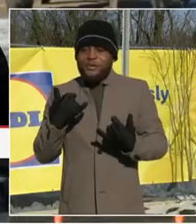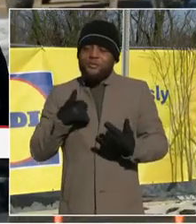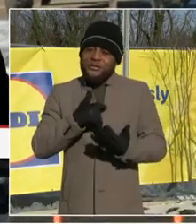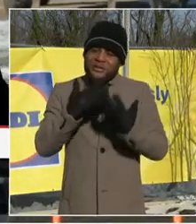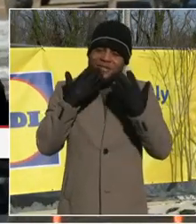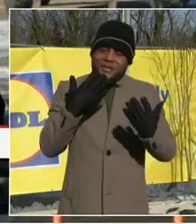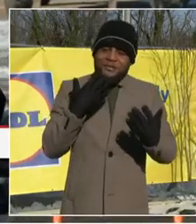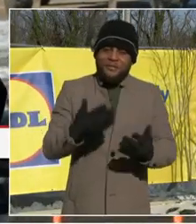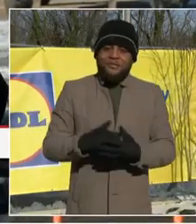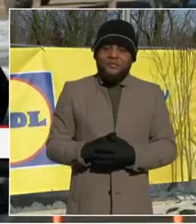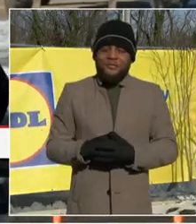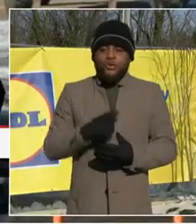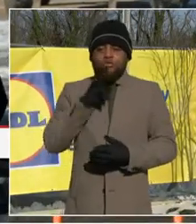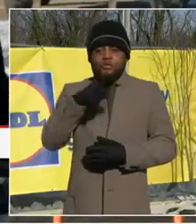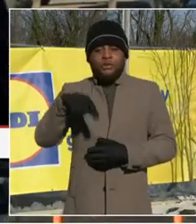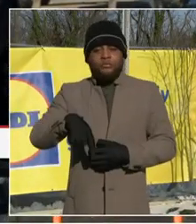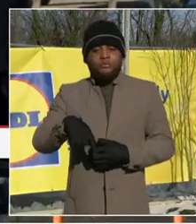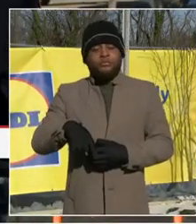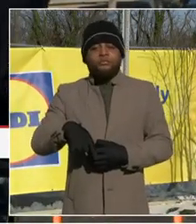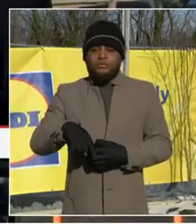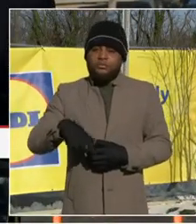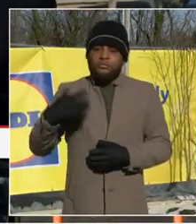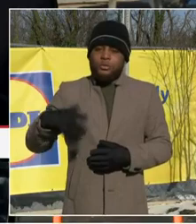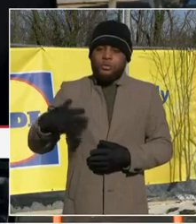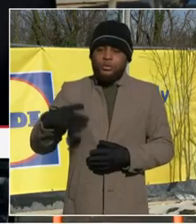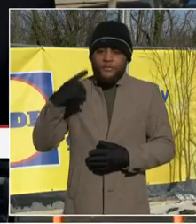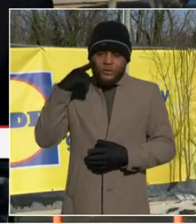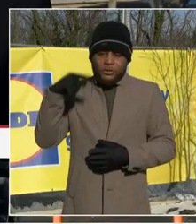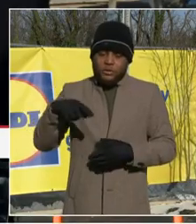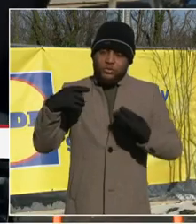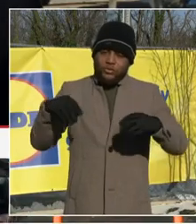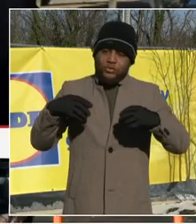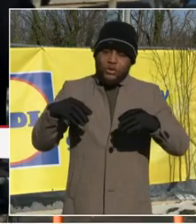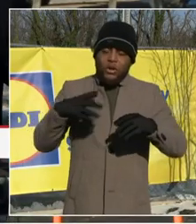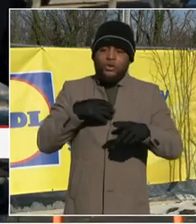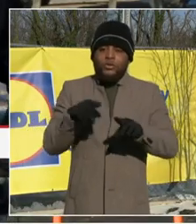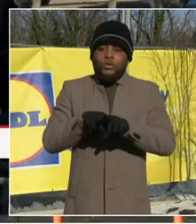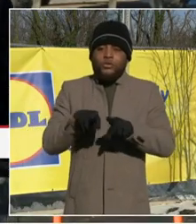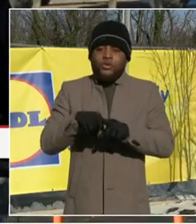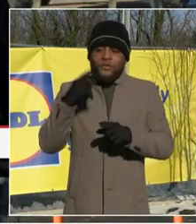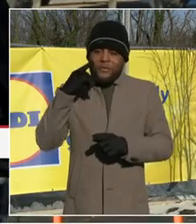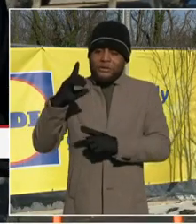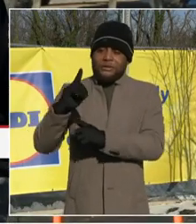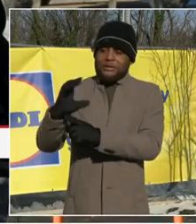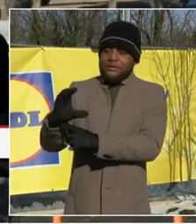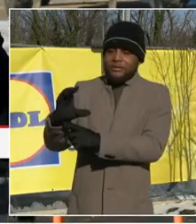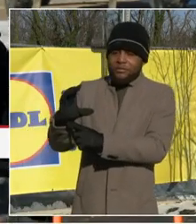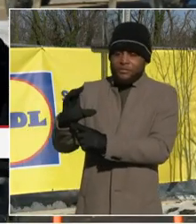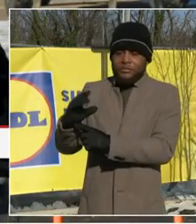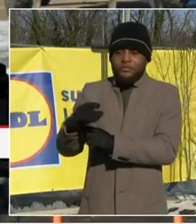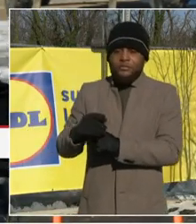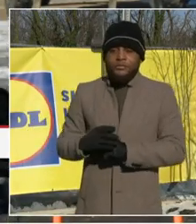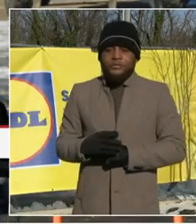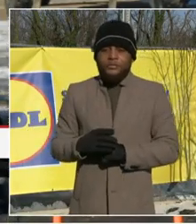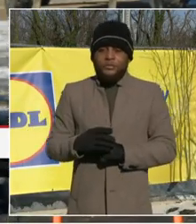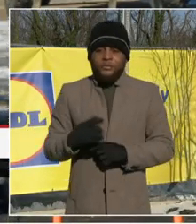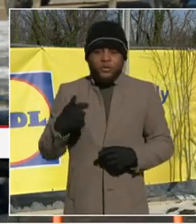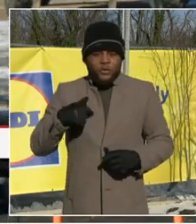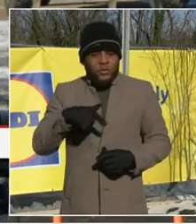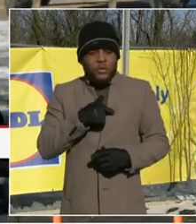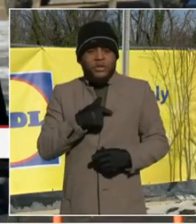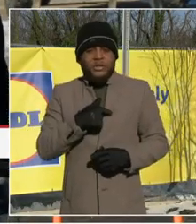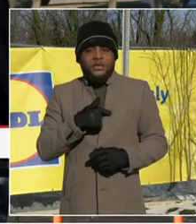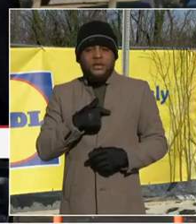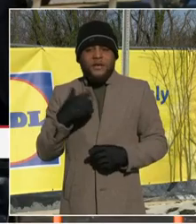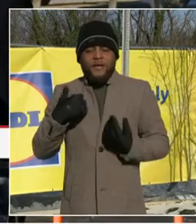milestone for Skyland and the District of Columbia. We have retail tenants open and